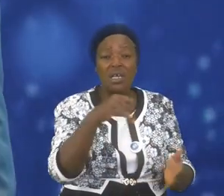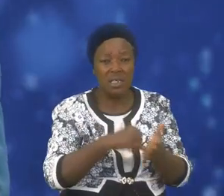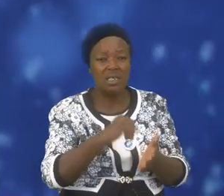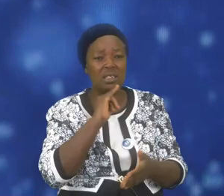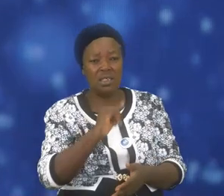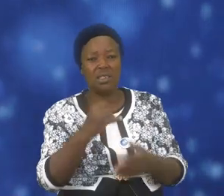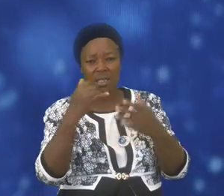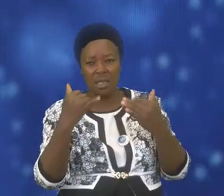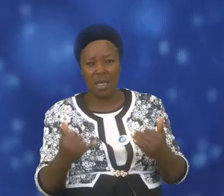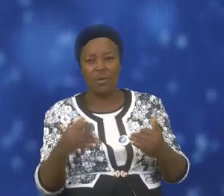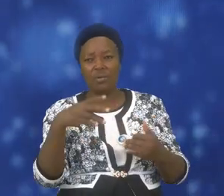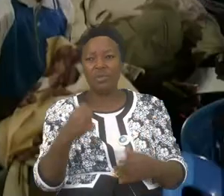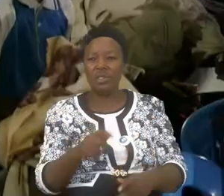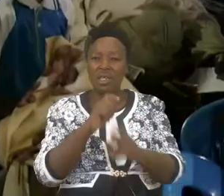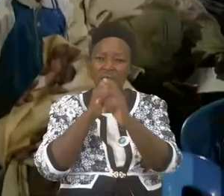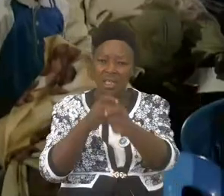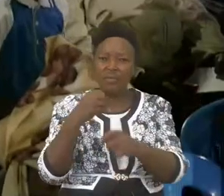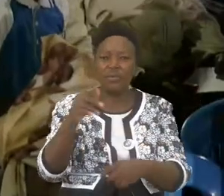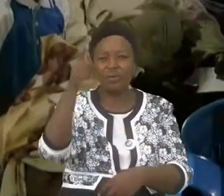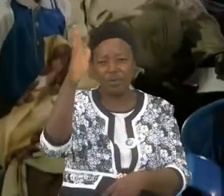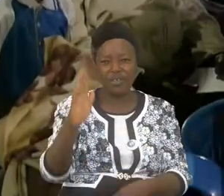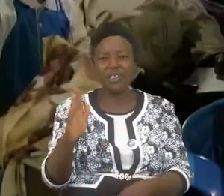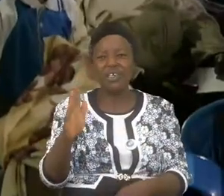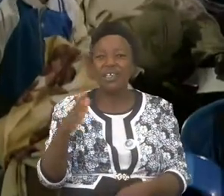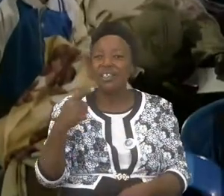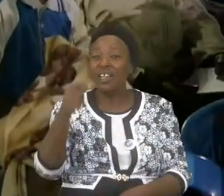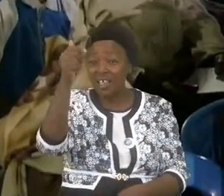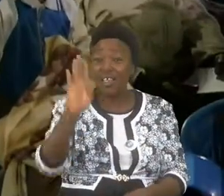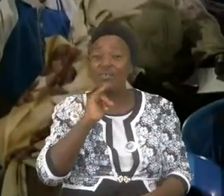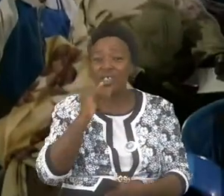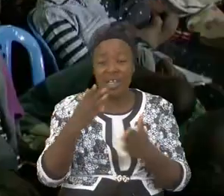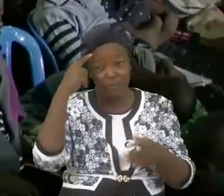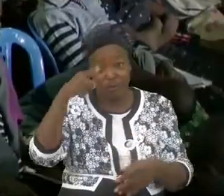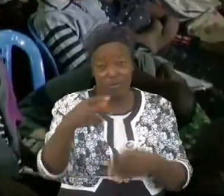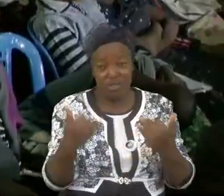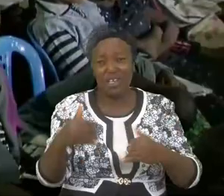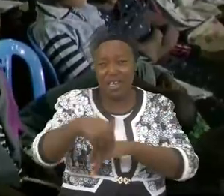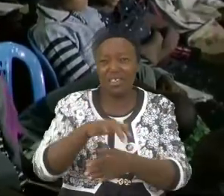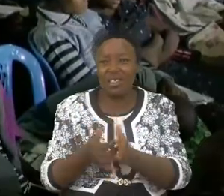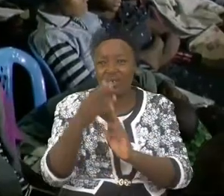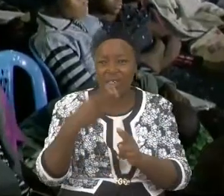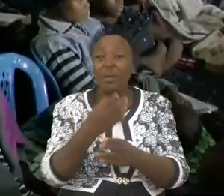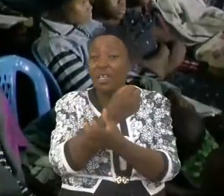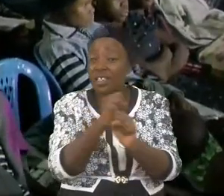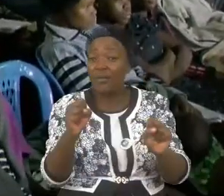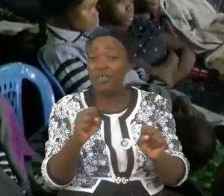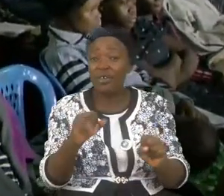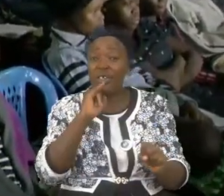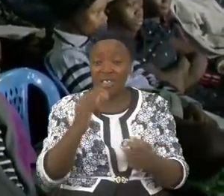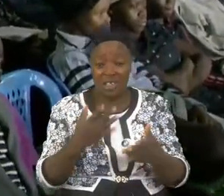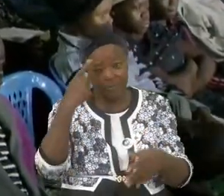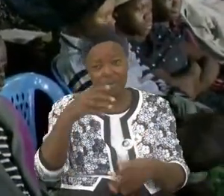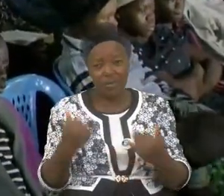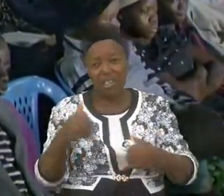is available for you tonight. Salvation available for you tonight. Connection with Christ, your